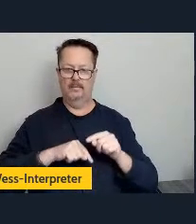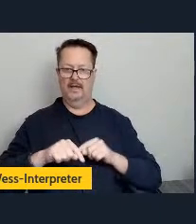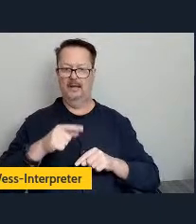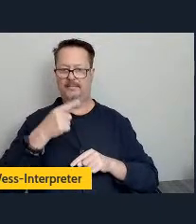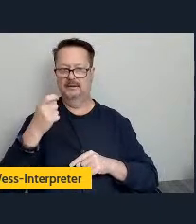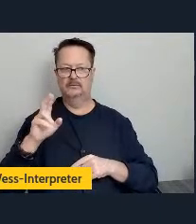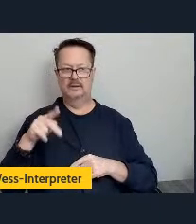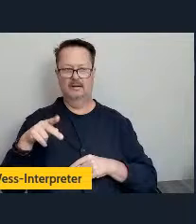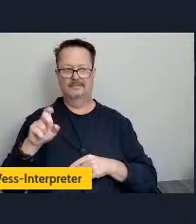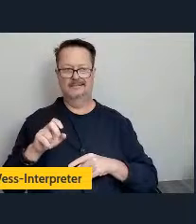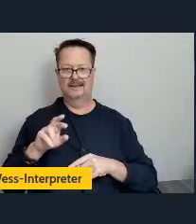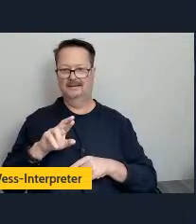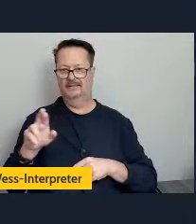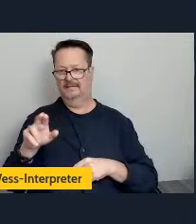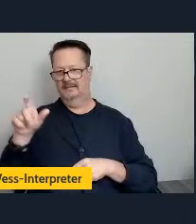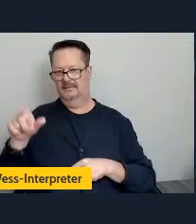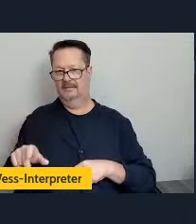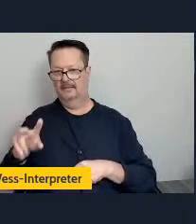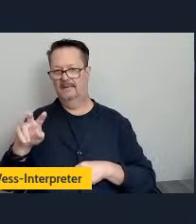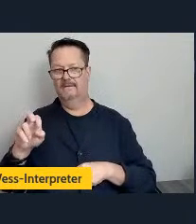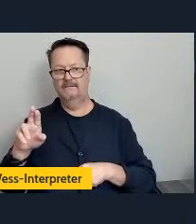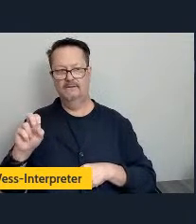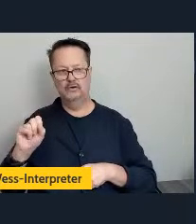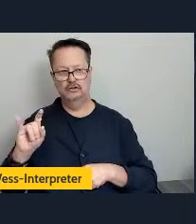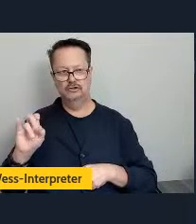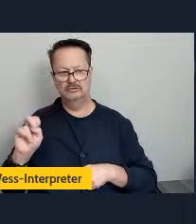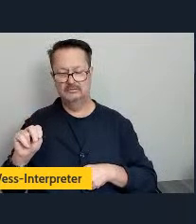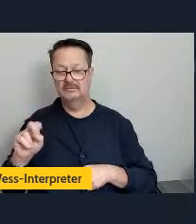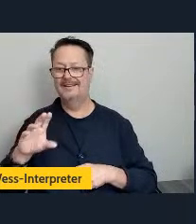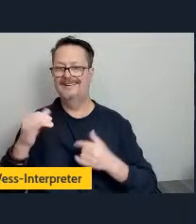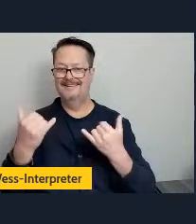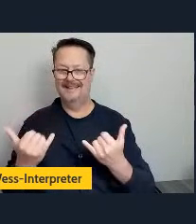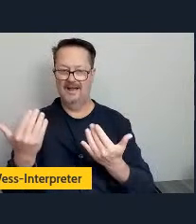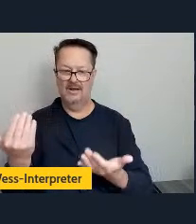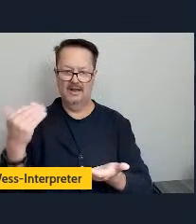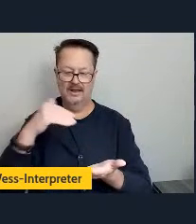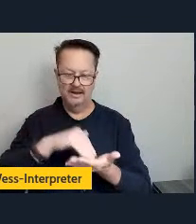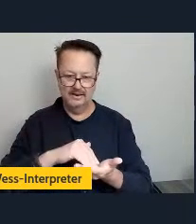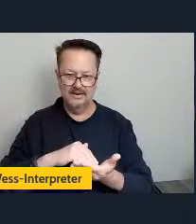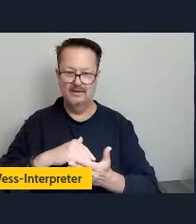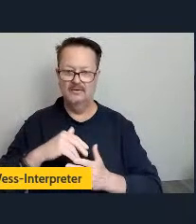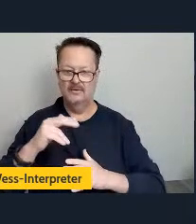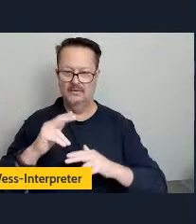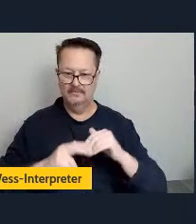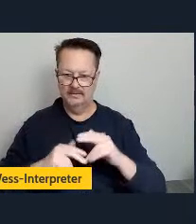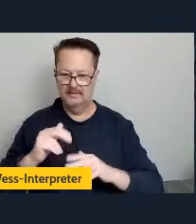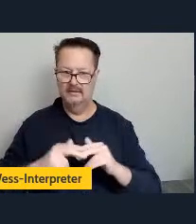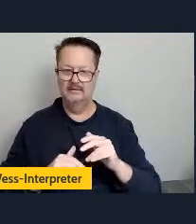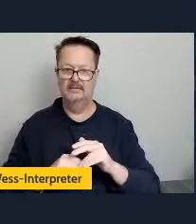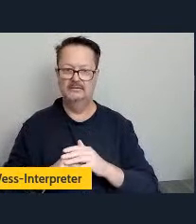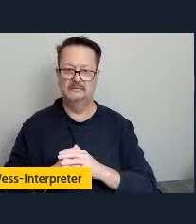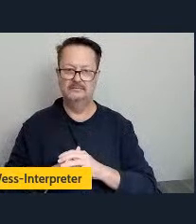here. And now we again build the thing